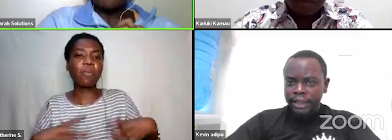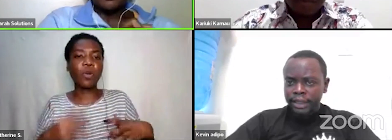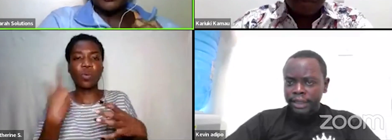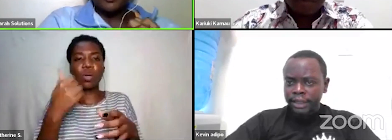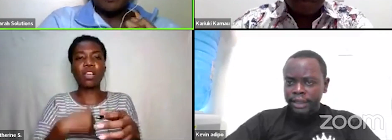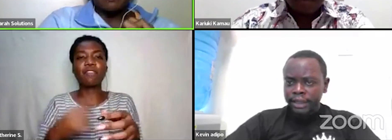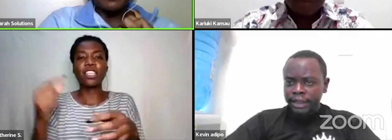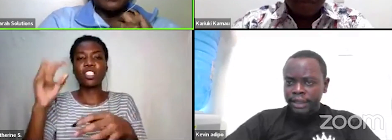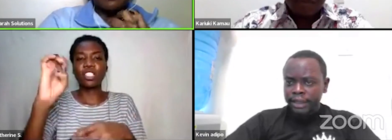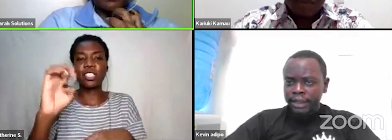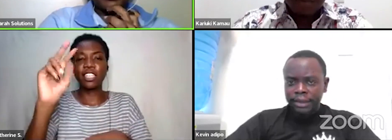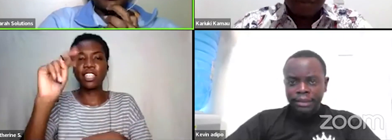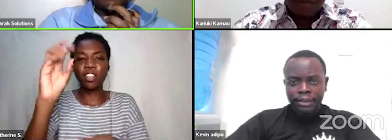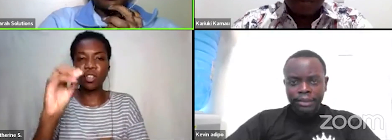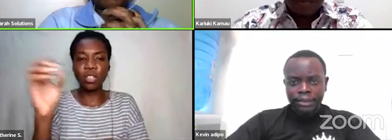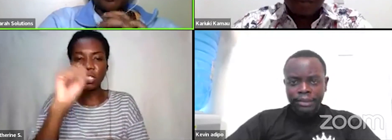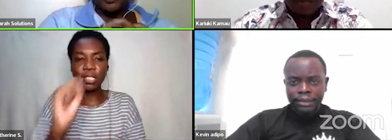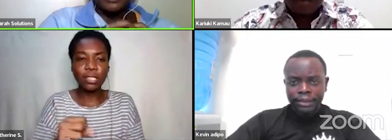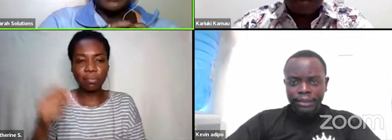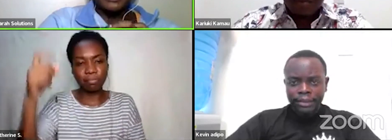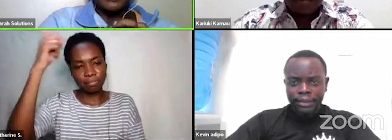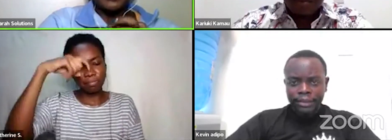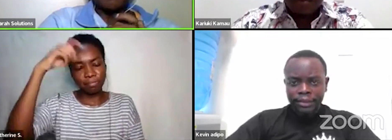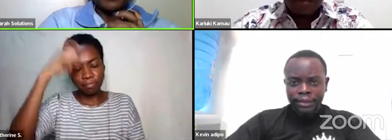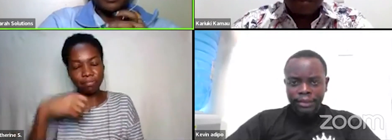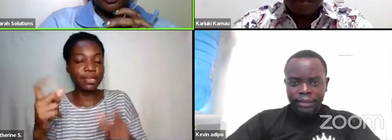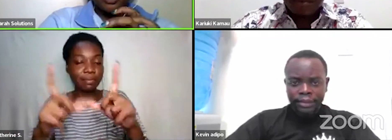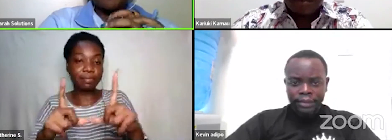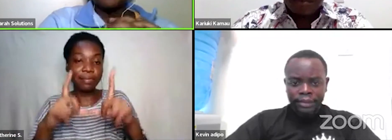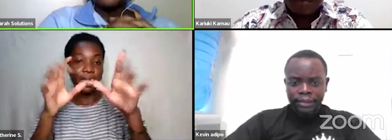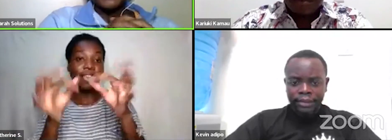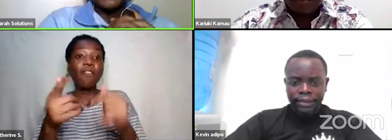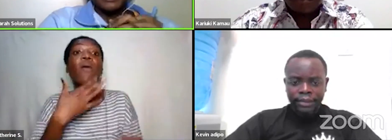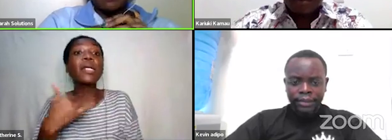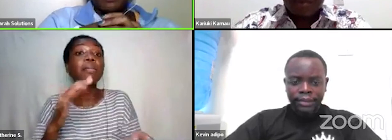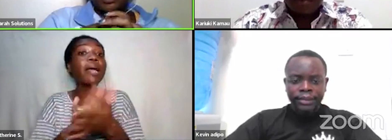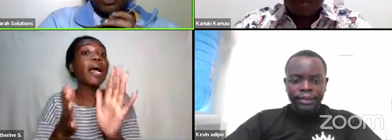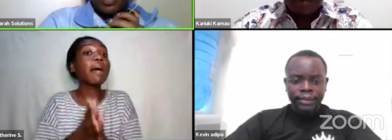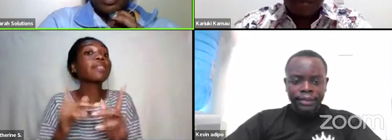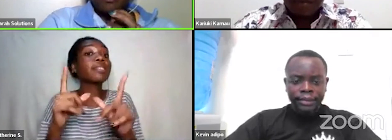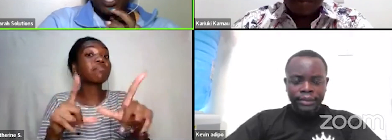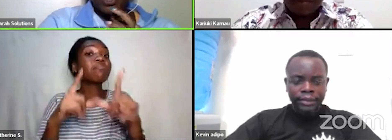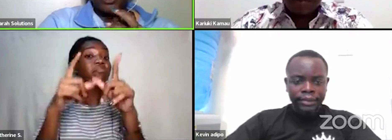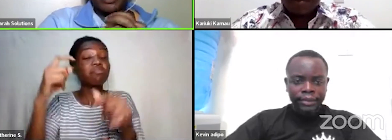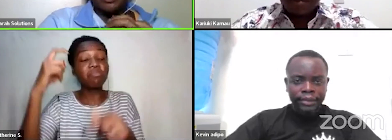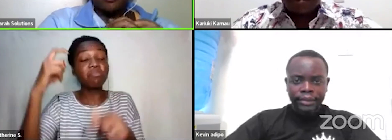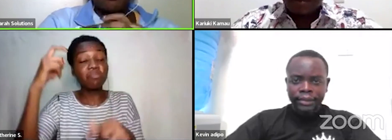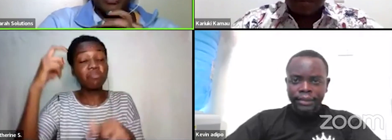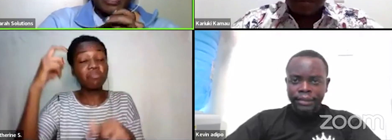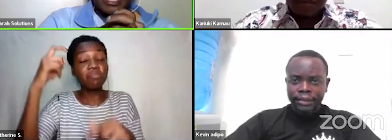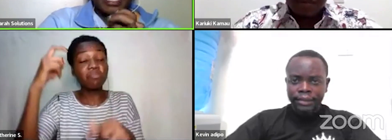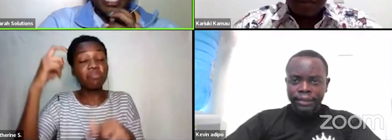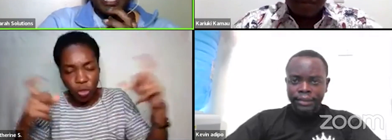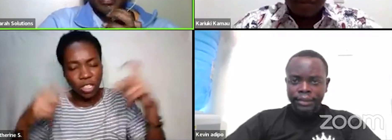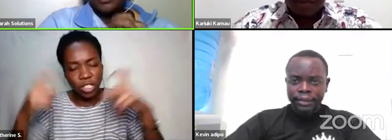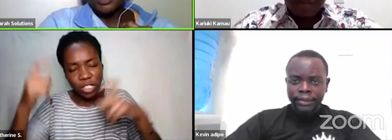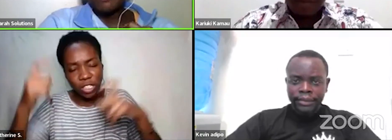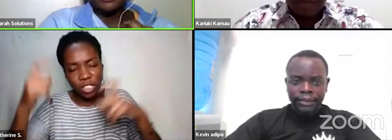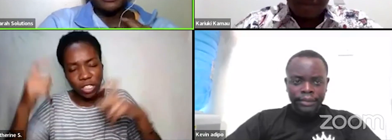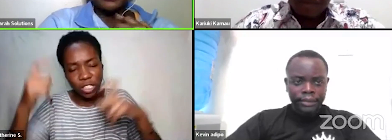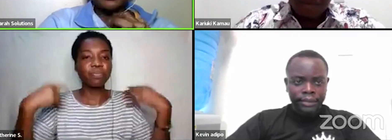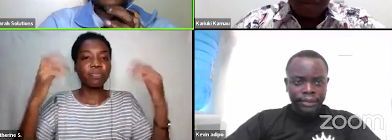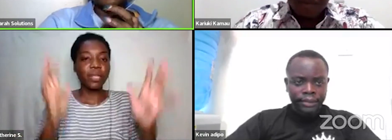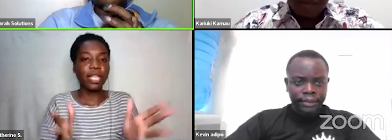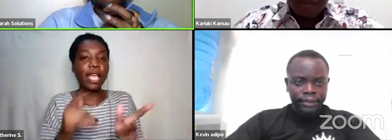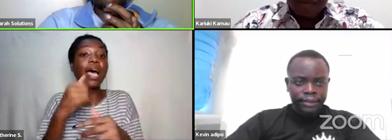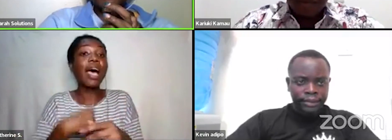Certification. So if you're looking to become a certified emotional intelligence practitioner, they have the GINOS certification and they offer here in Kenya. They actually